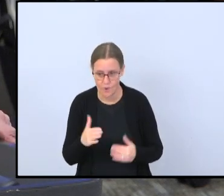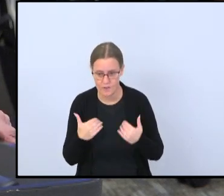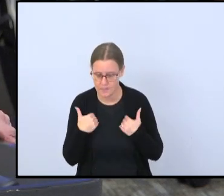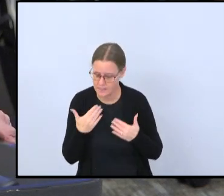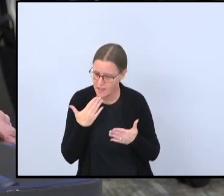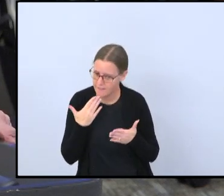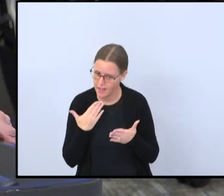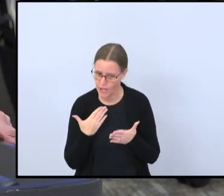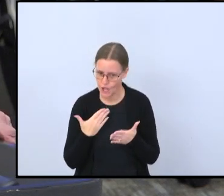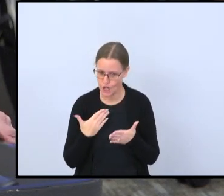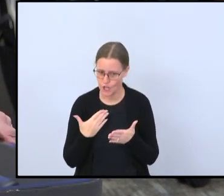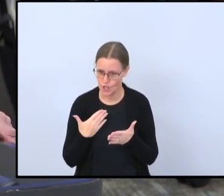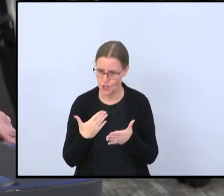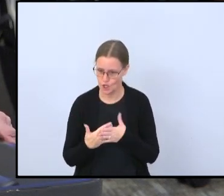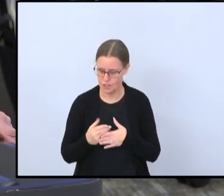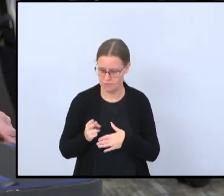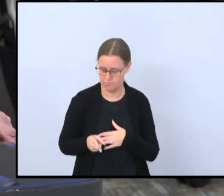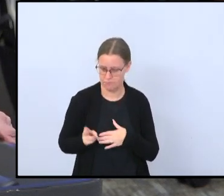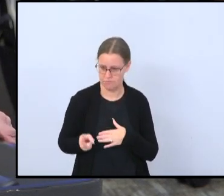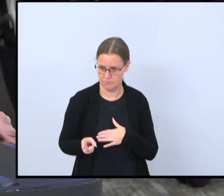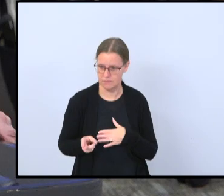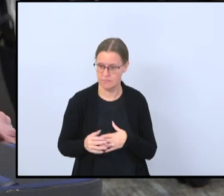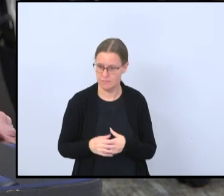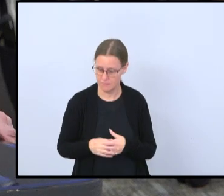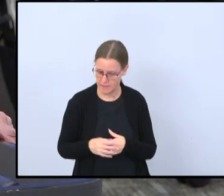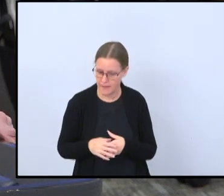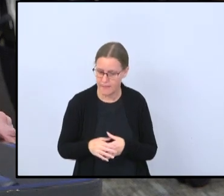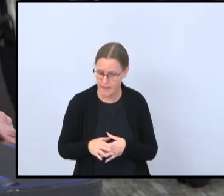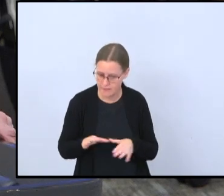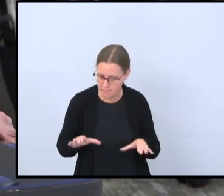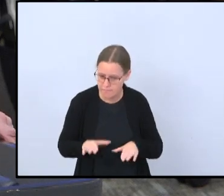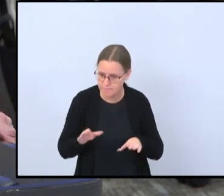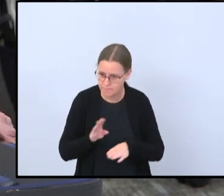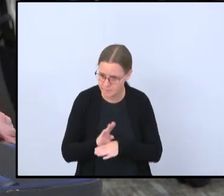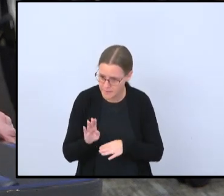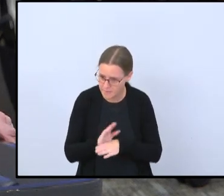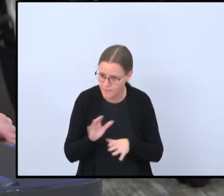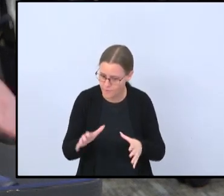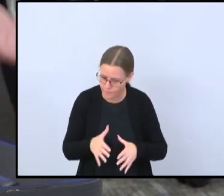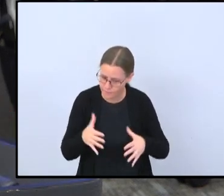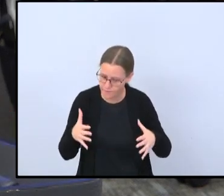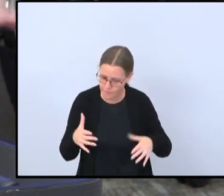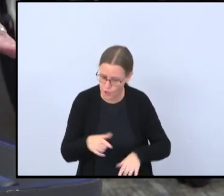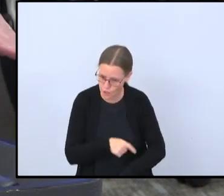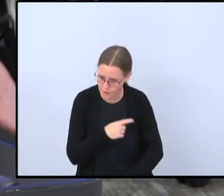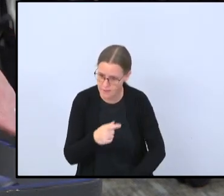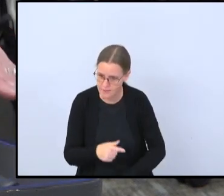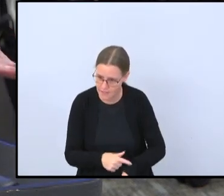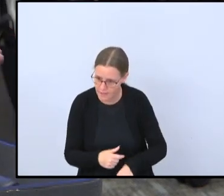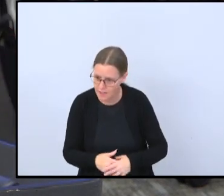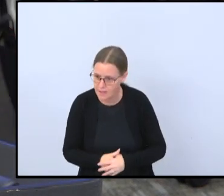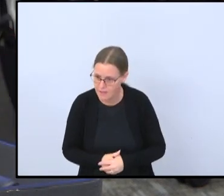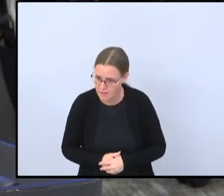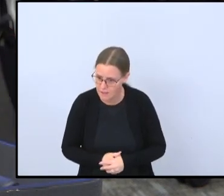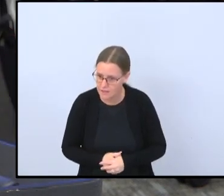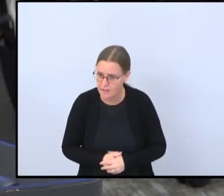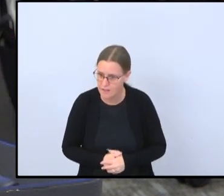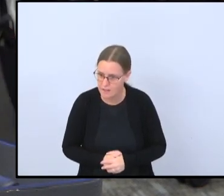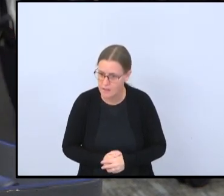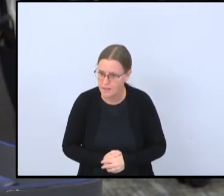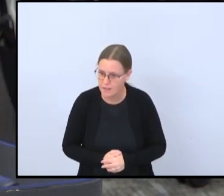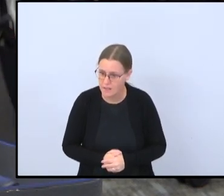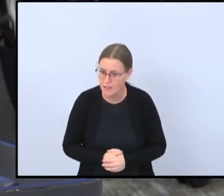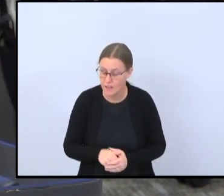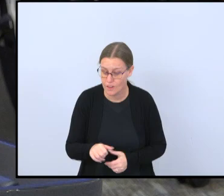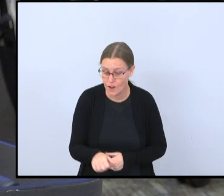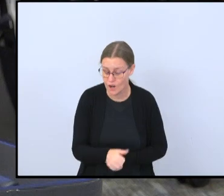very good reputation and has been in business for a long time. I would be much more hesitant. There are private businesses out